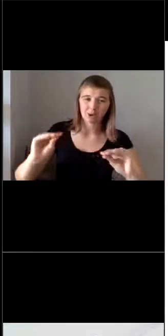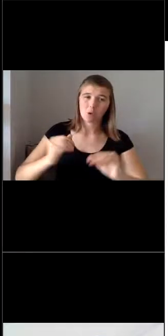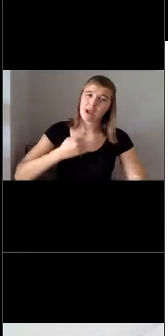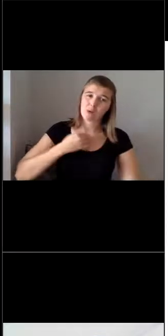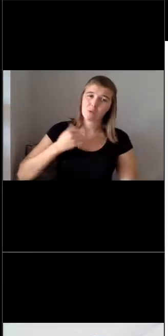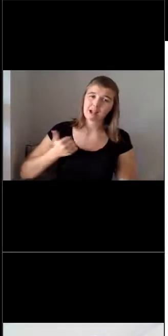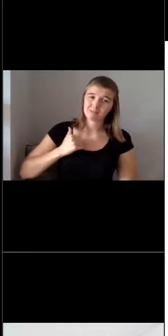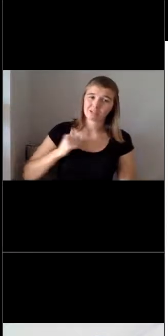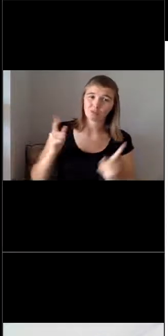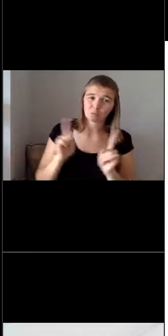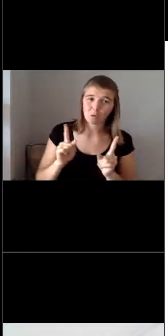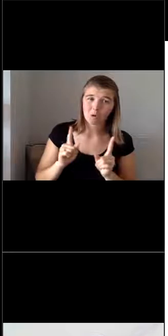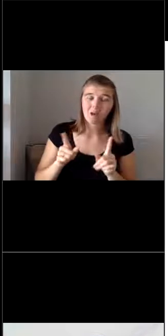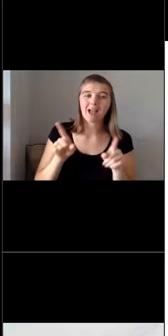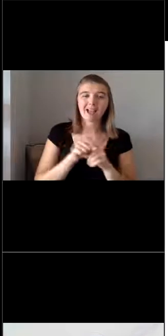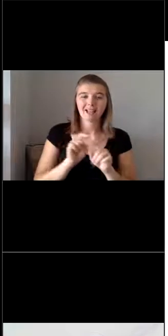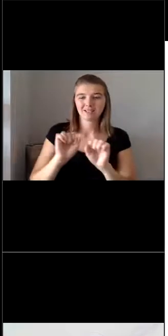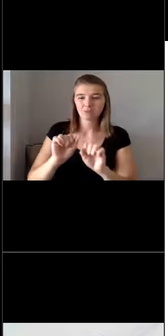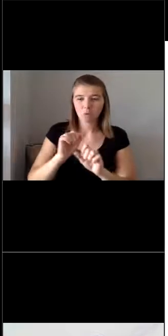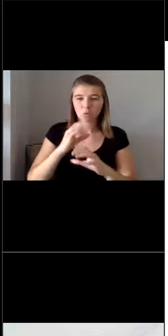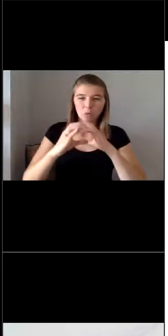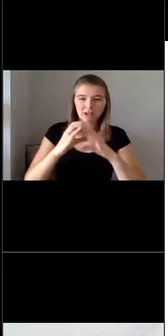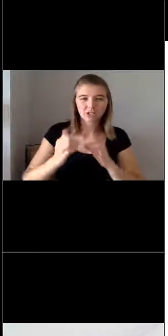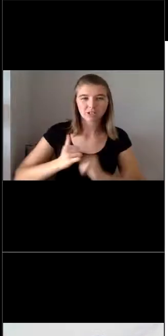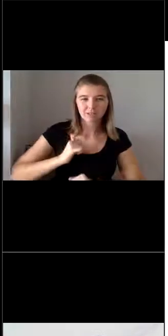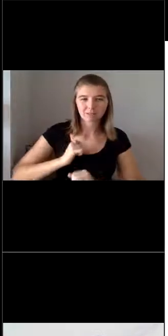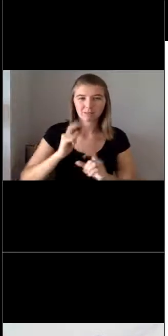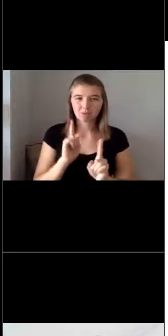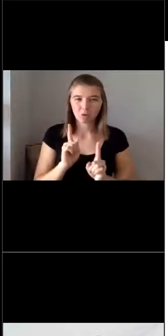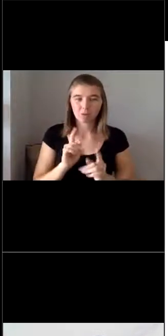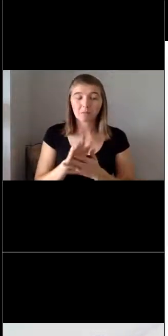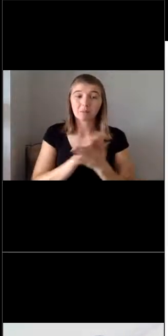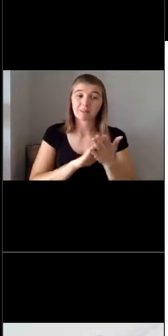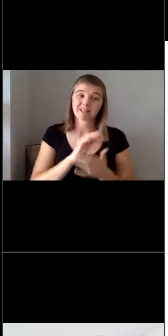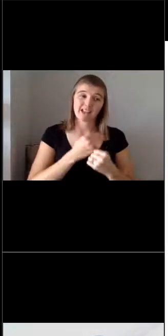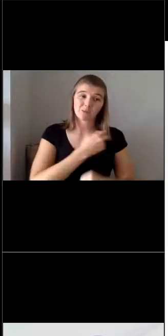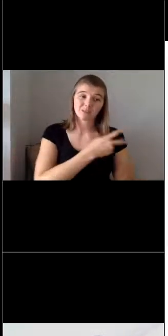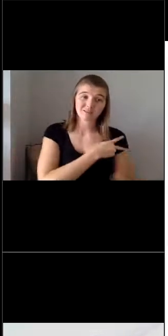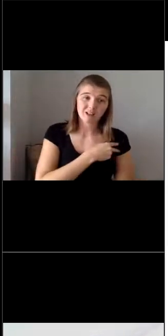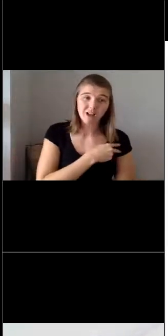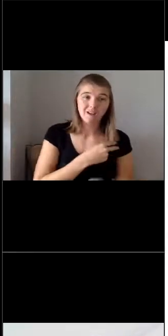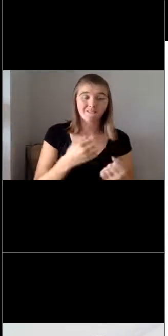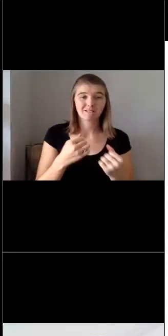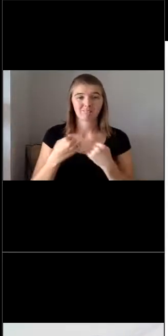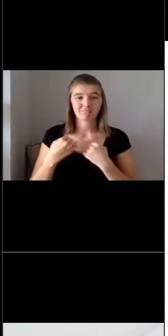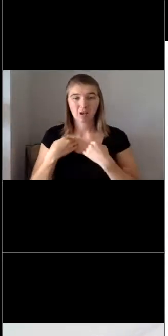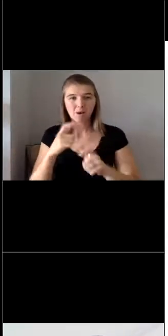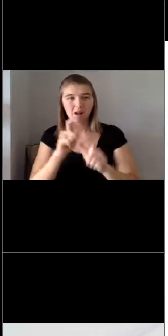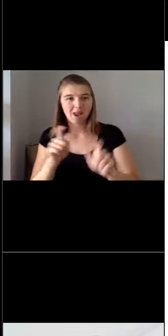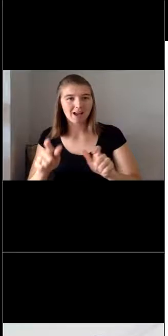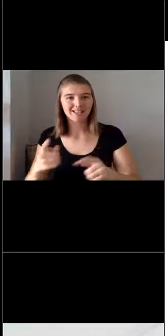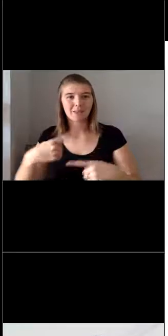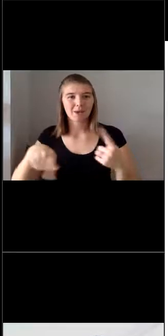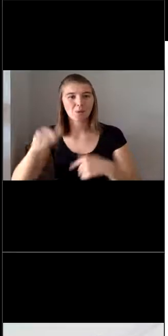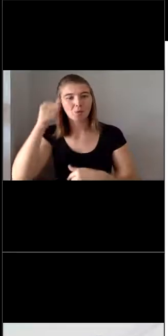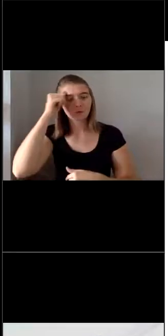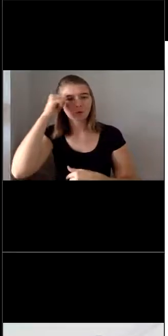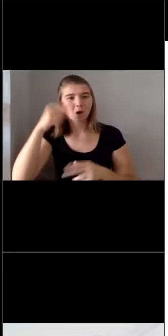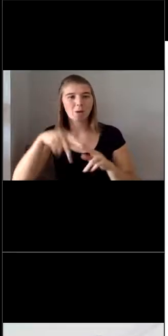so that our staff, our consumers, our patients knew exactly where to speak up, who to speak up to, and